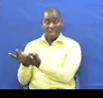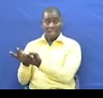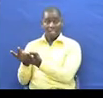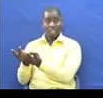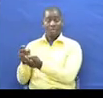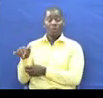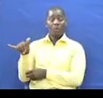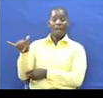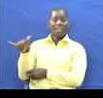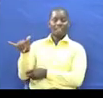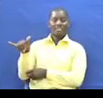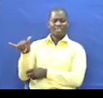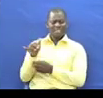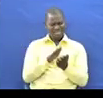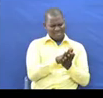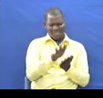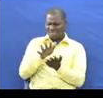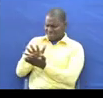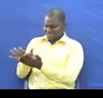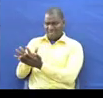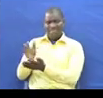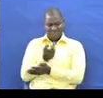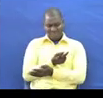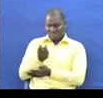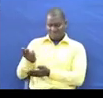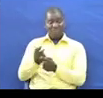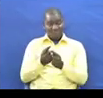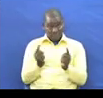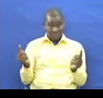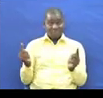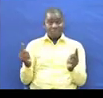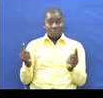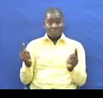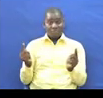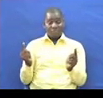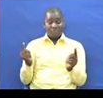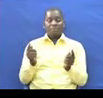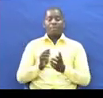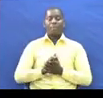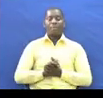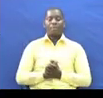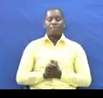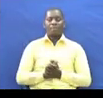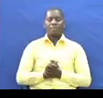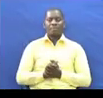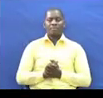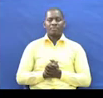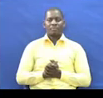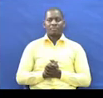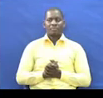Let's make two different illustrations. This is the first illustration, and let me make another second illustration here of the same